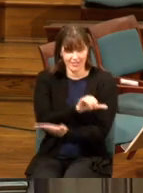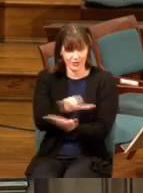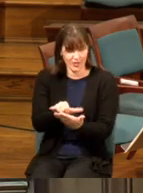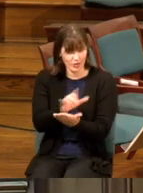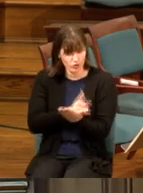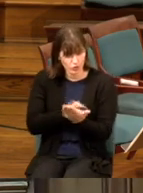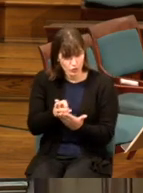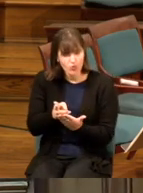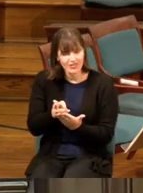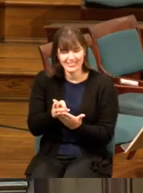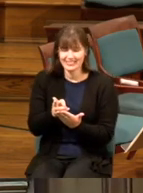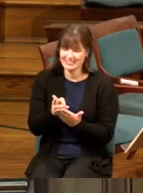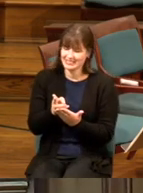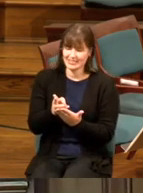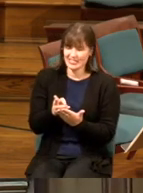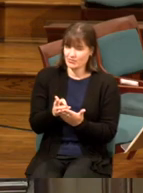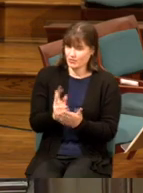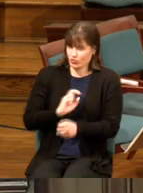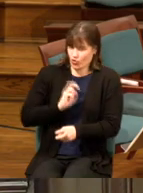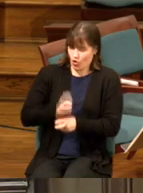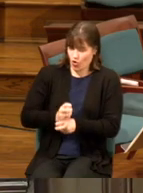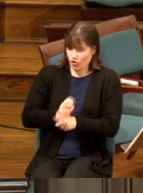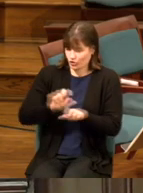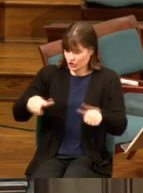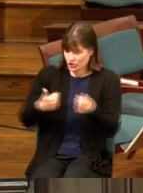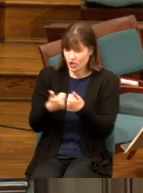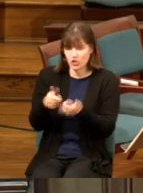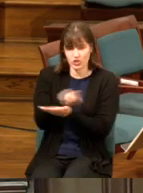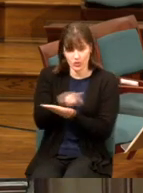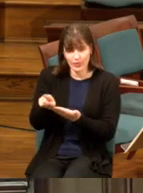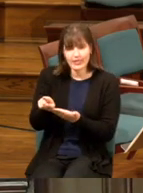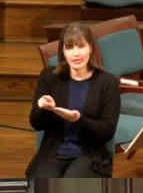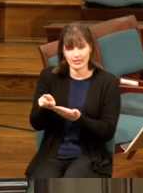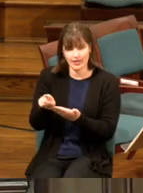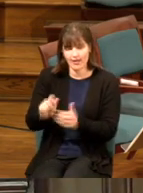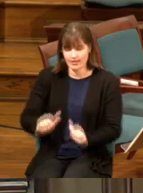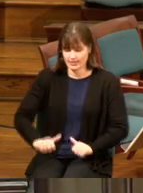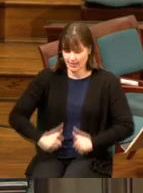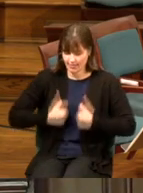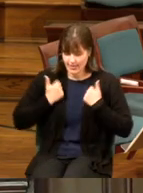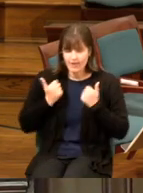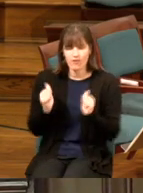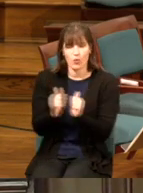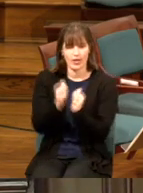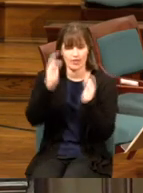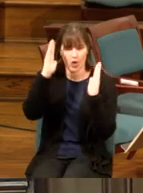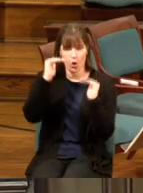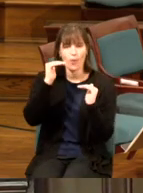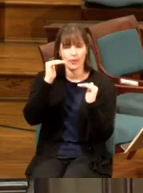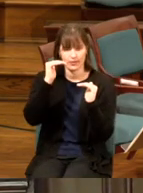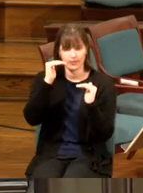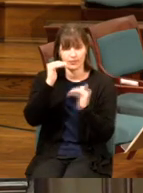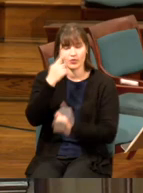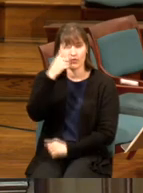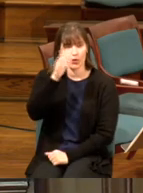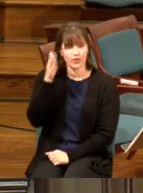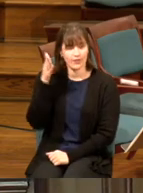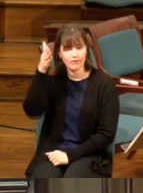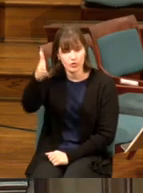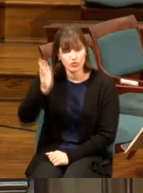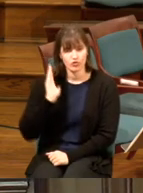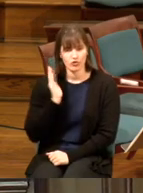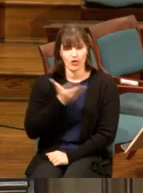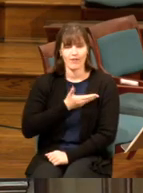a difficult week to live inside of hope for the future of our